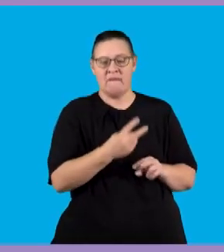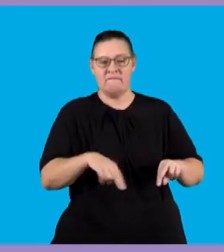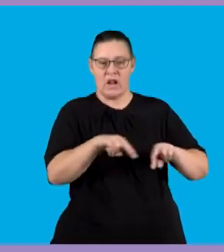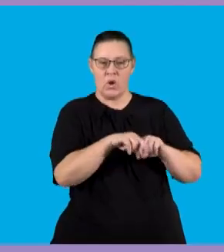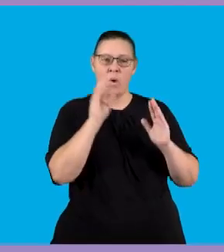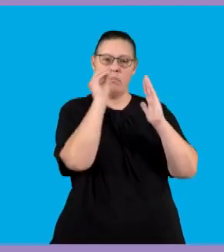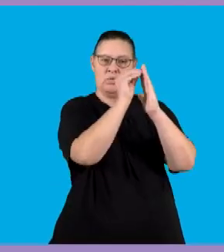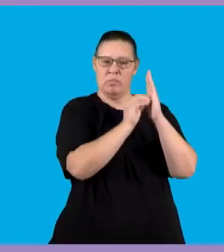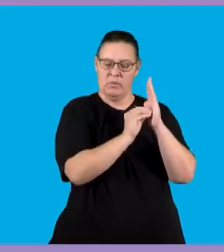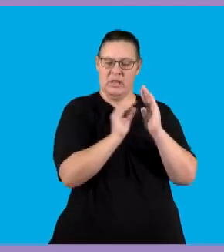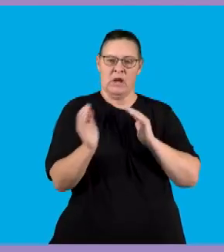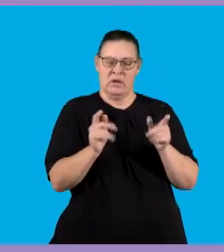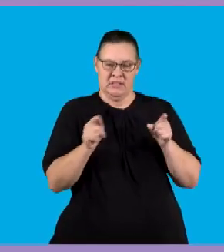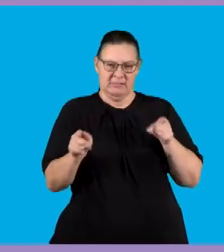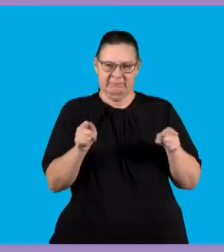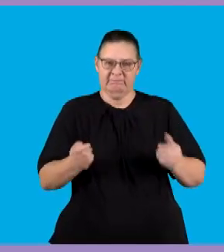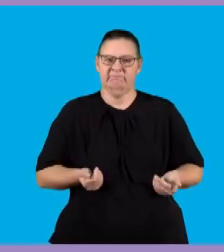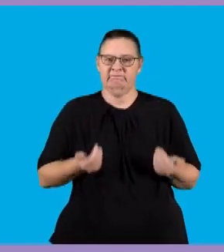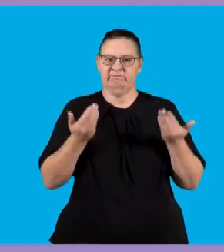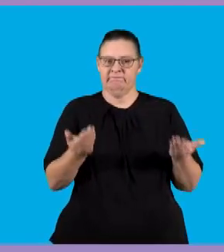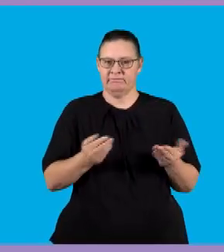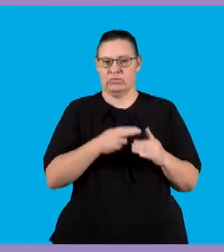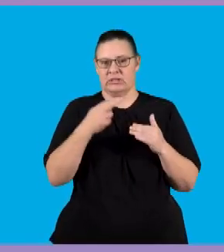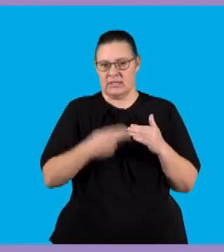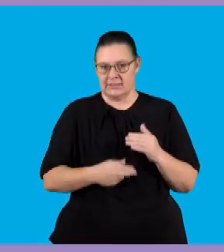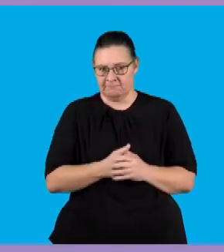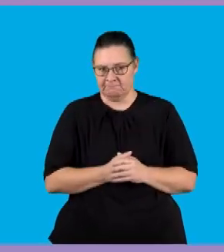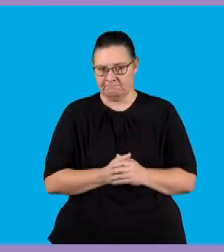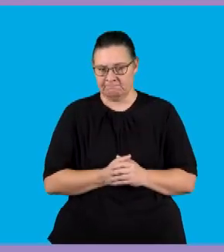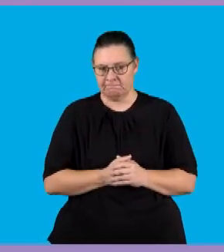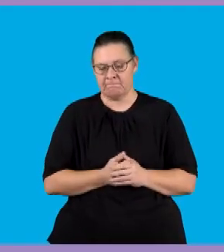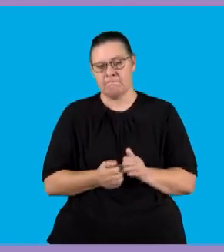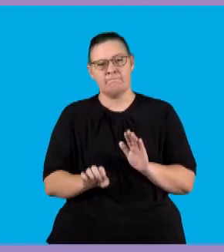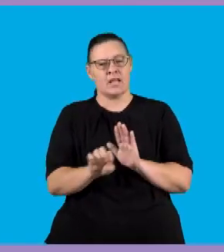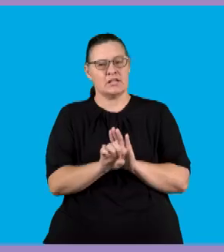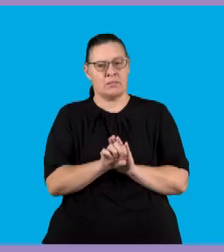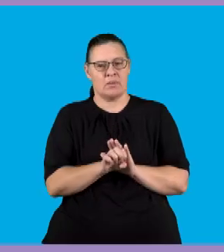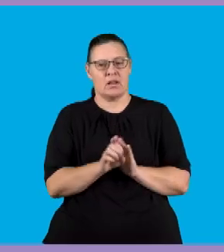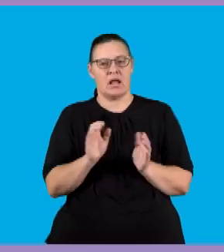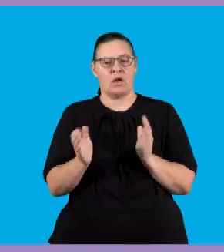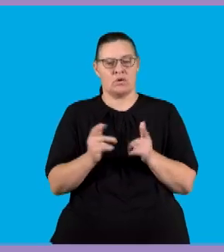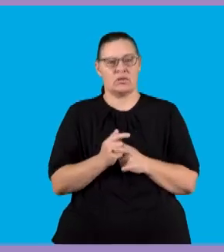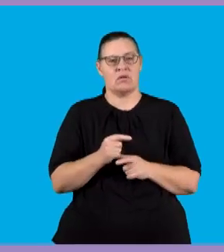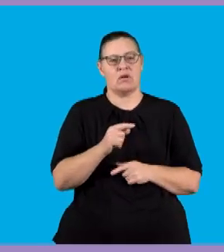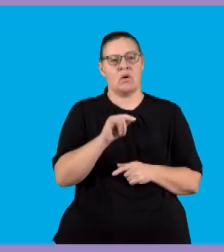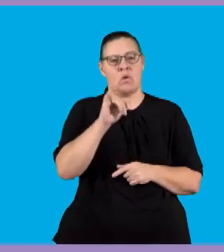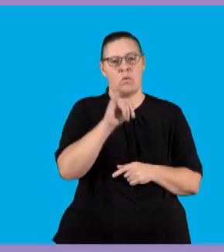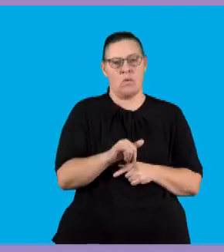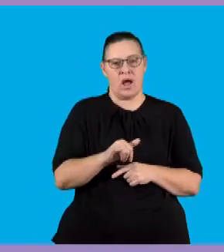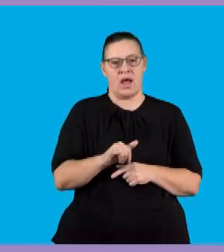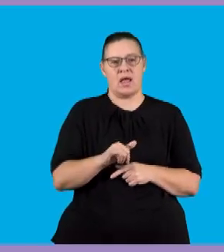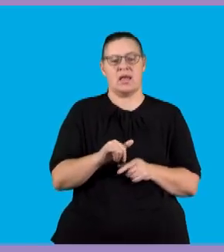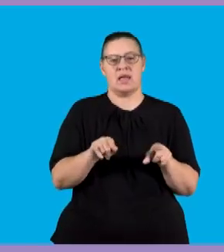values. That is the value that goes into an equation to produce a result. So, for example,